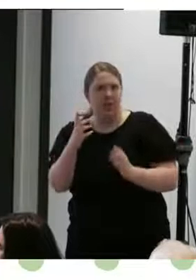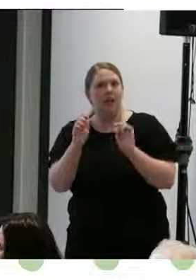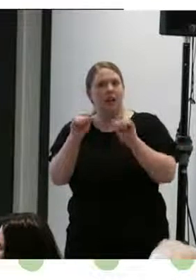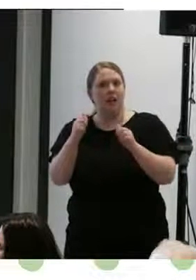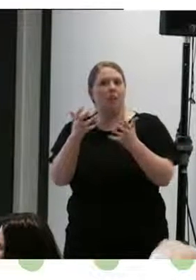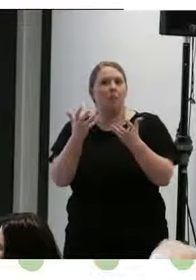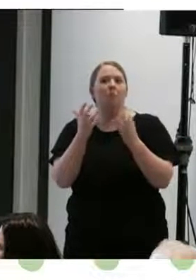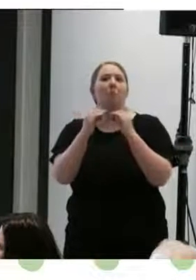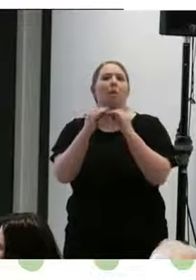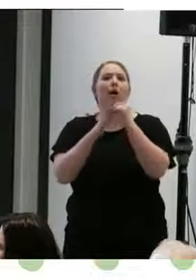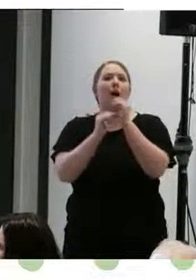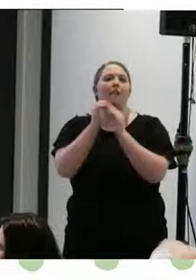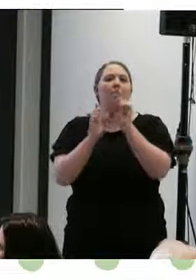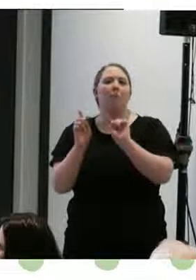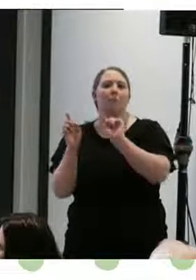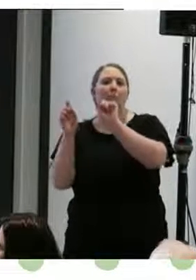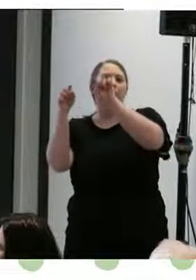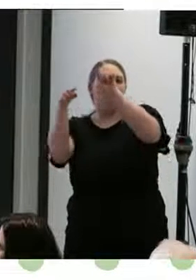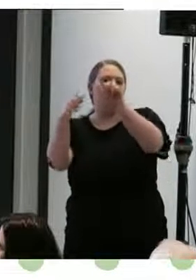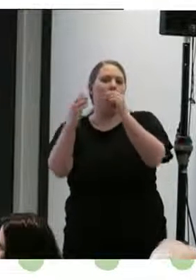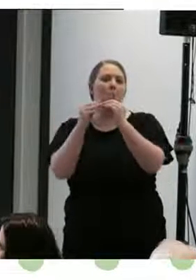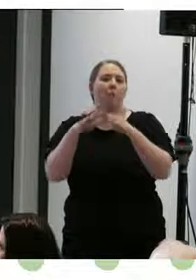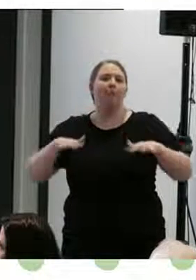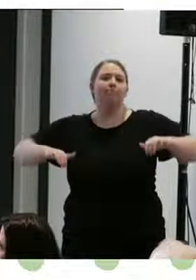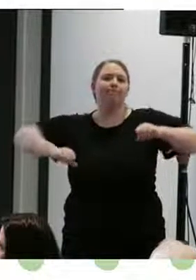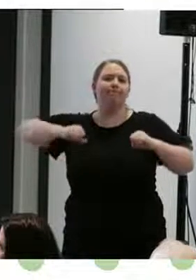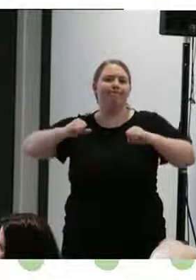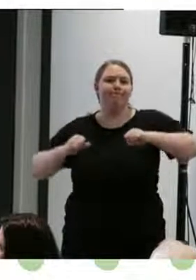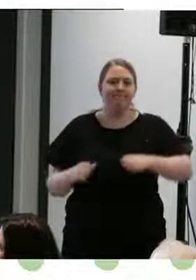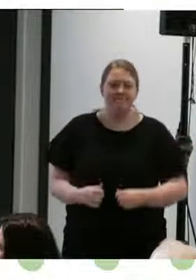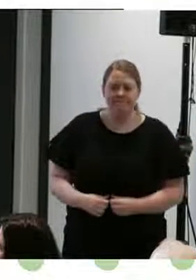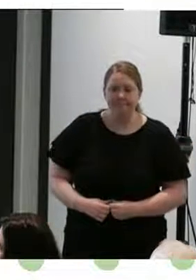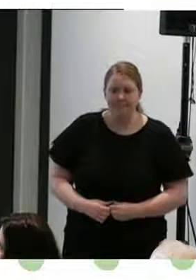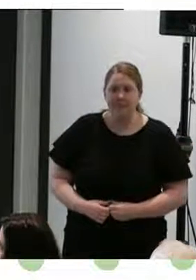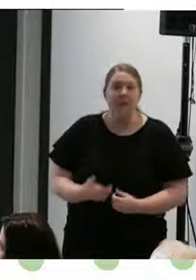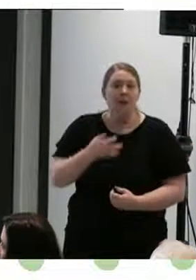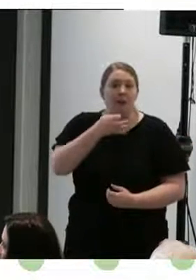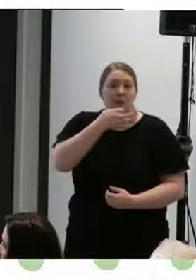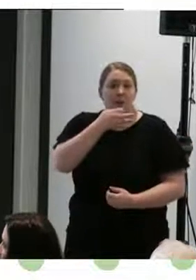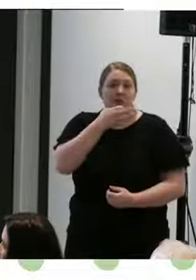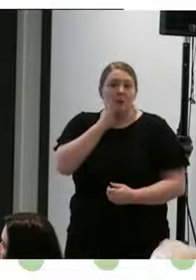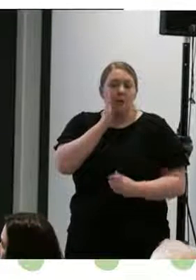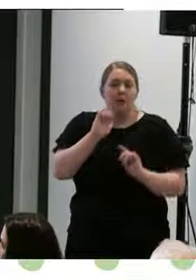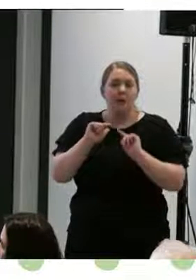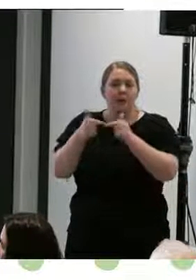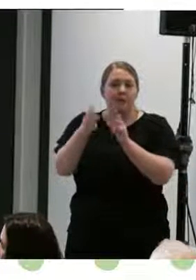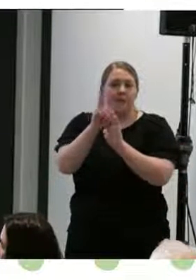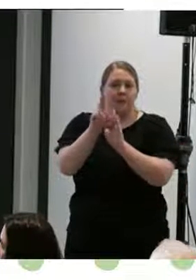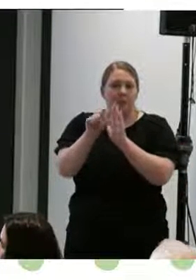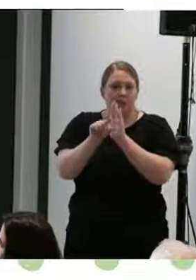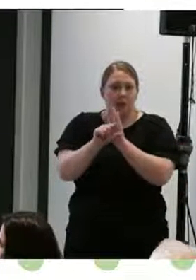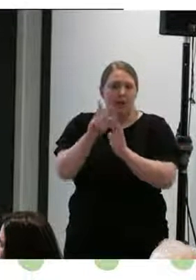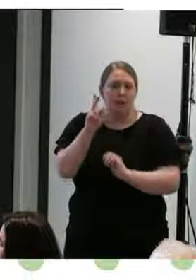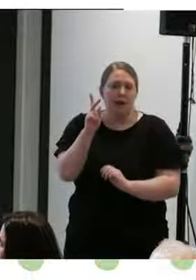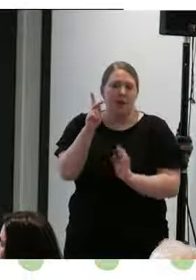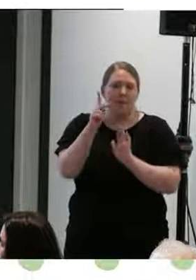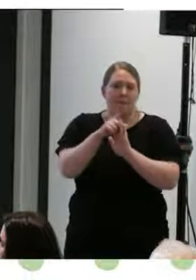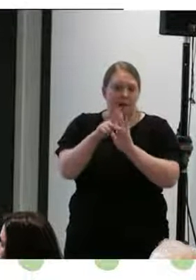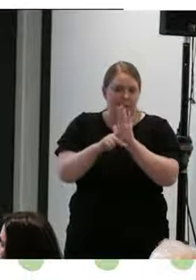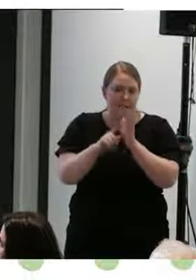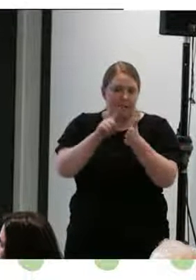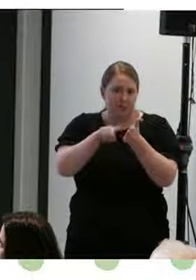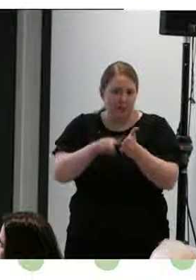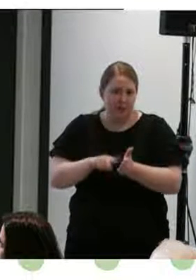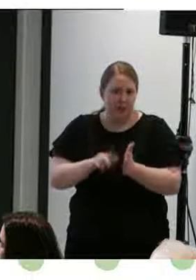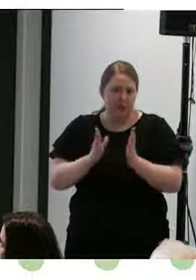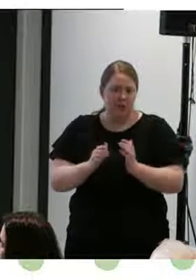you'll be more comfortable or if you feel it necessary. In just a second, I'll turn it over to our undergraduate policy research assistant, Lital Cohn.